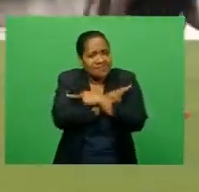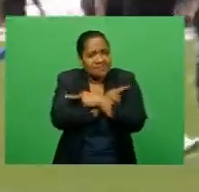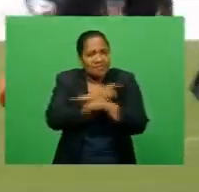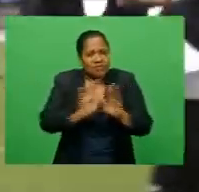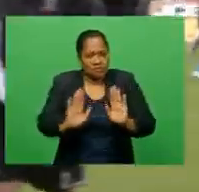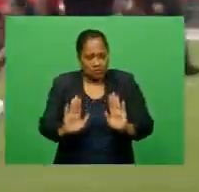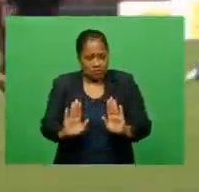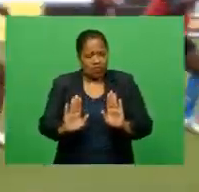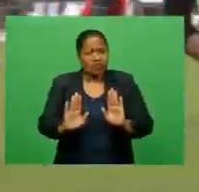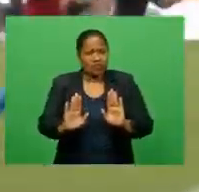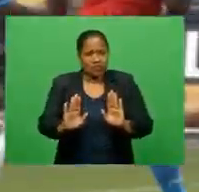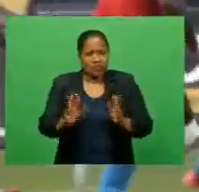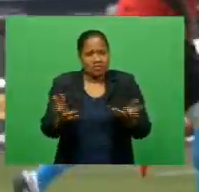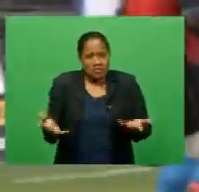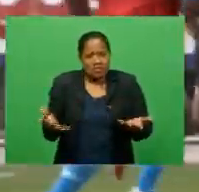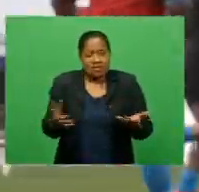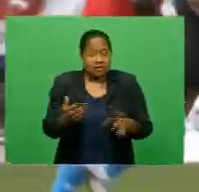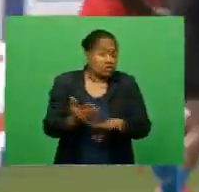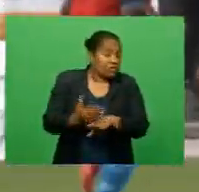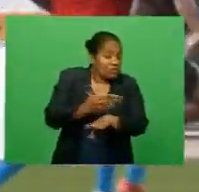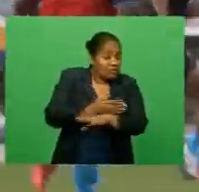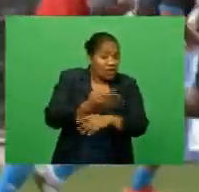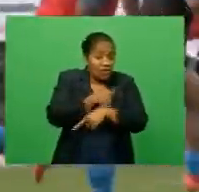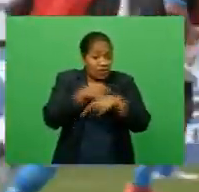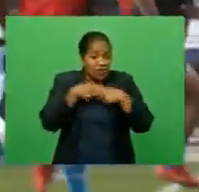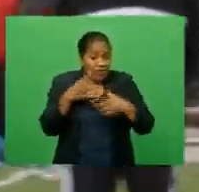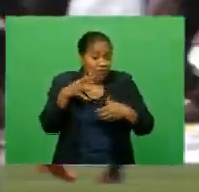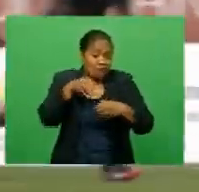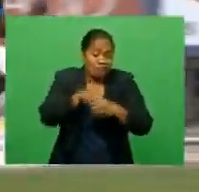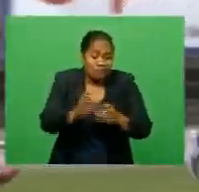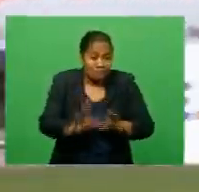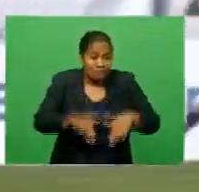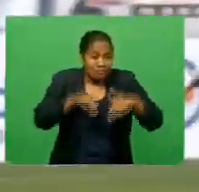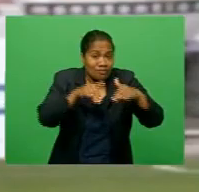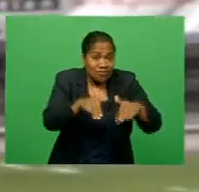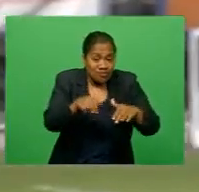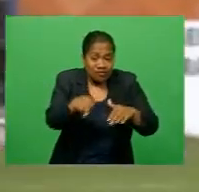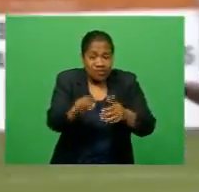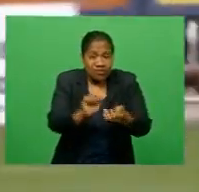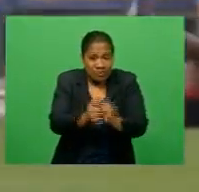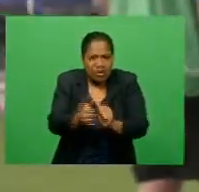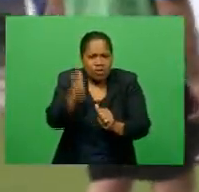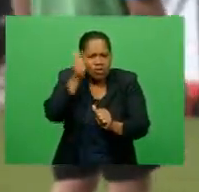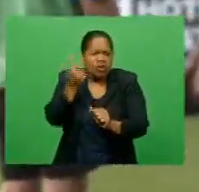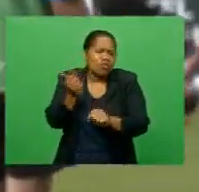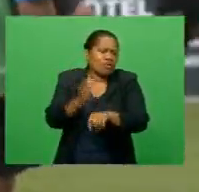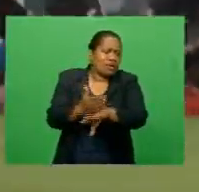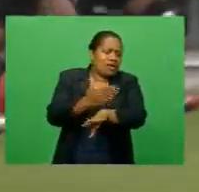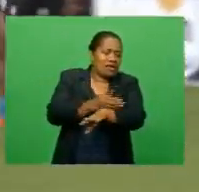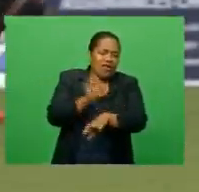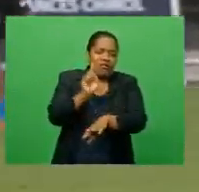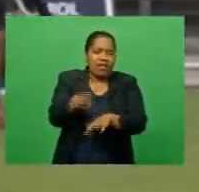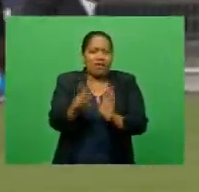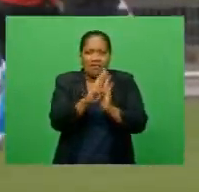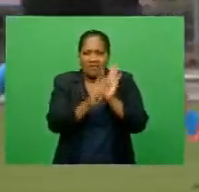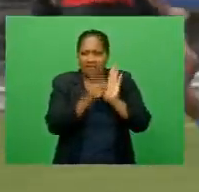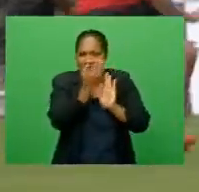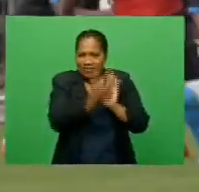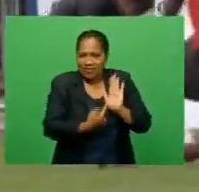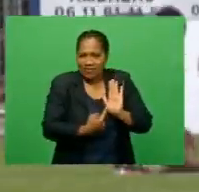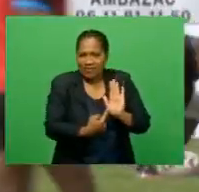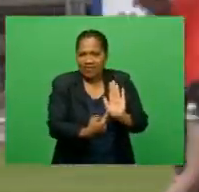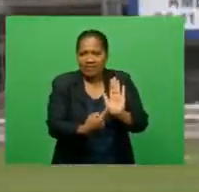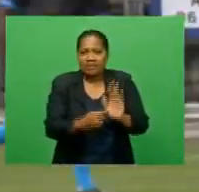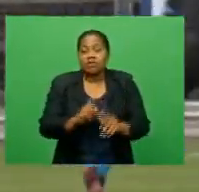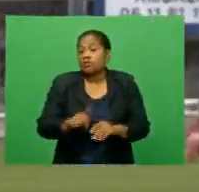That's the way, before we participated in the tournament, we knew that that was the rules. The Flying Fijians is scheduled to play Scotland next